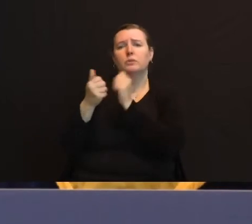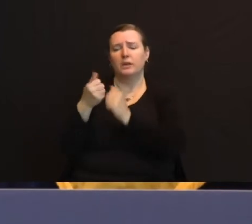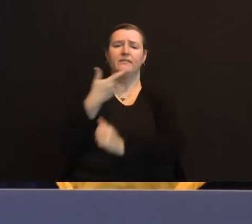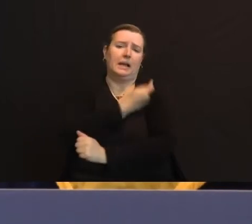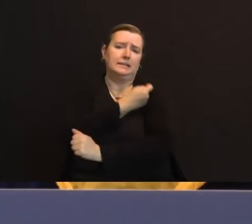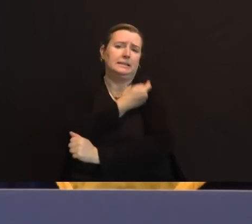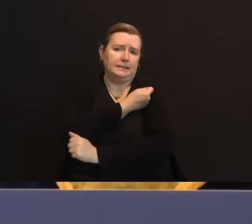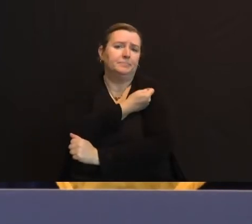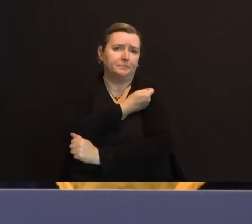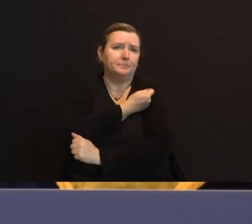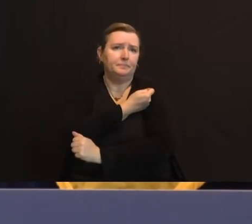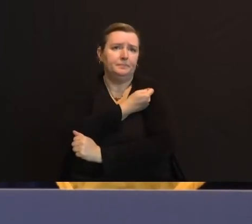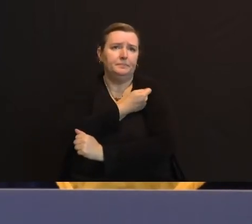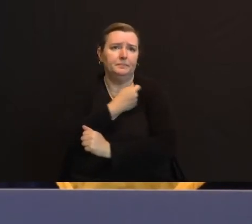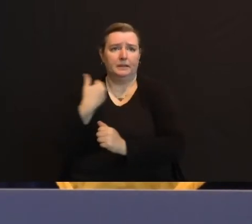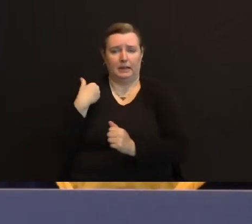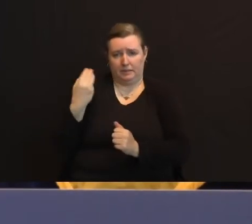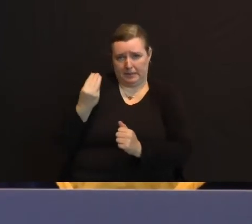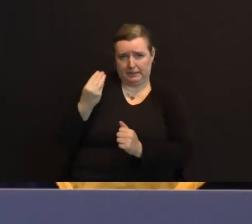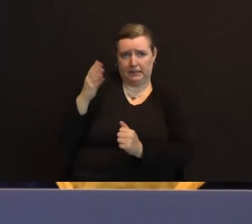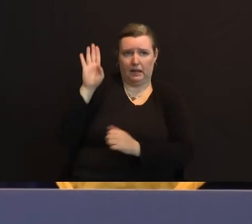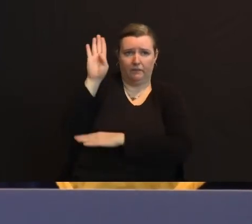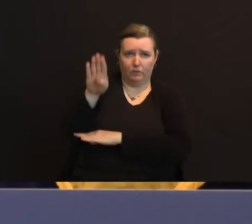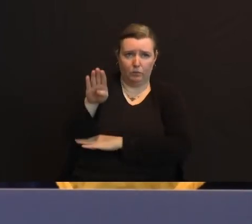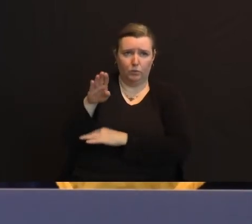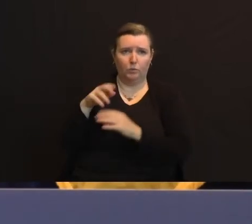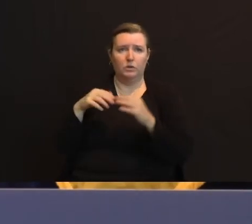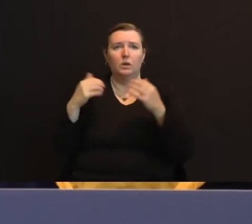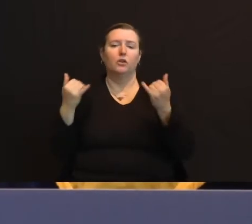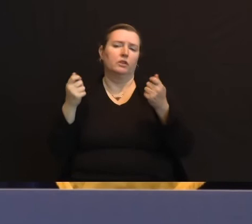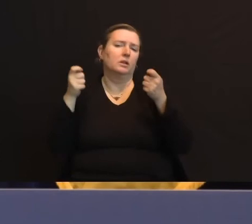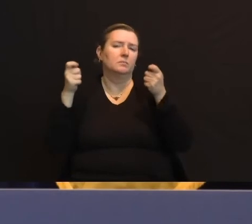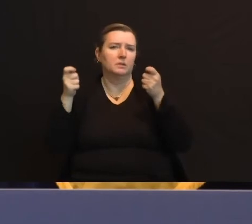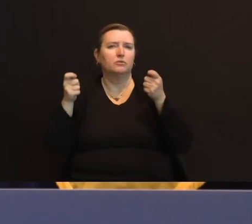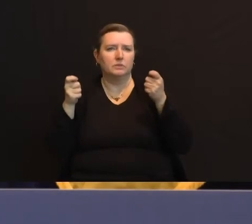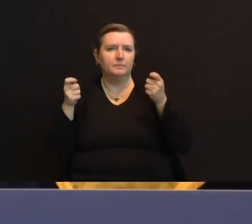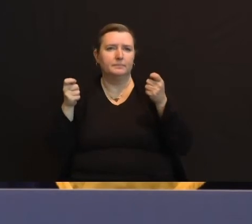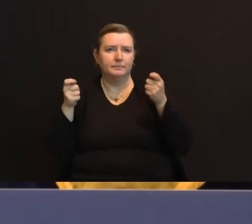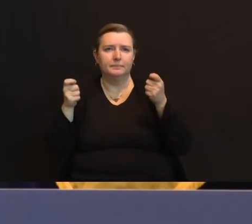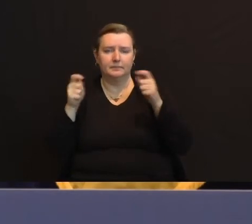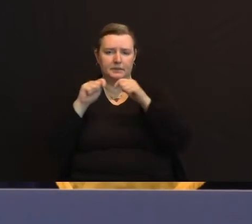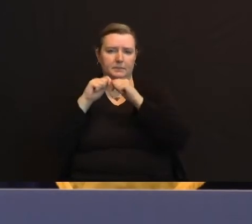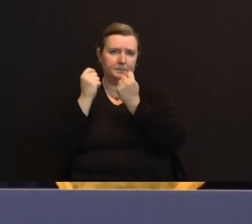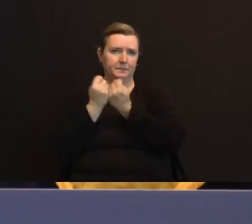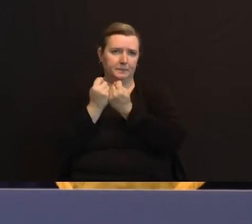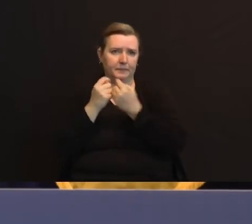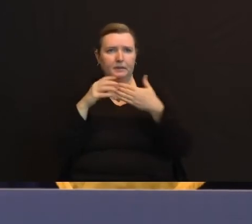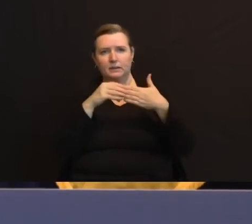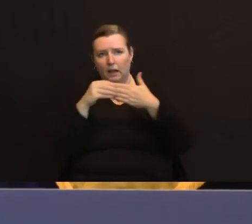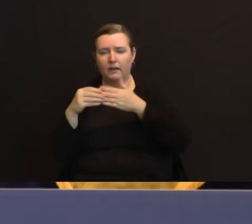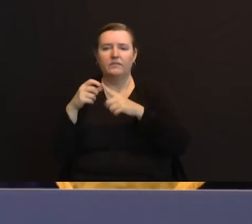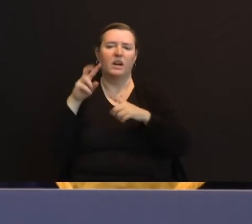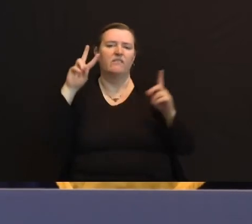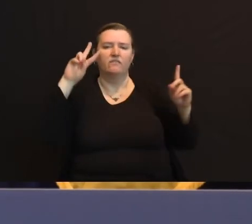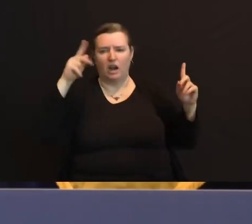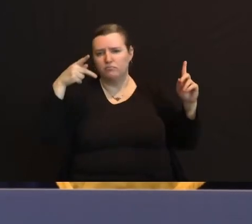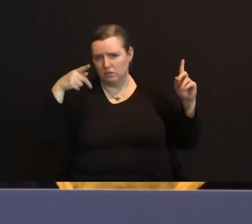on Monday afternoon with the current administration's team, led by the Vice President. There was